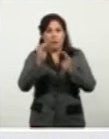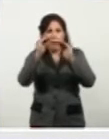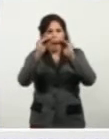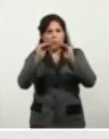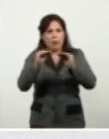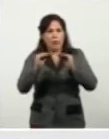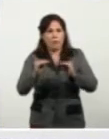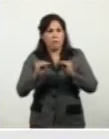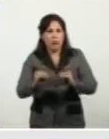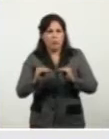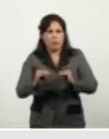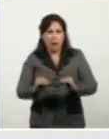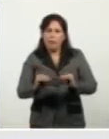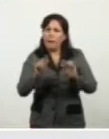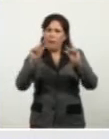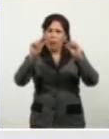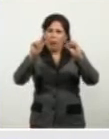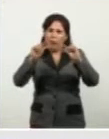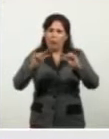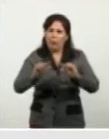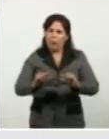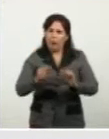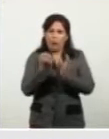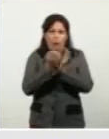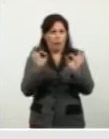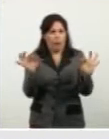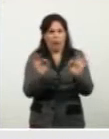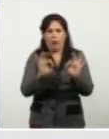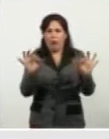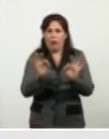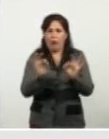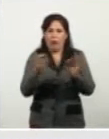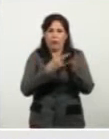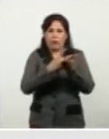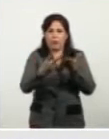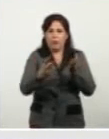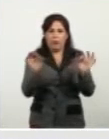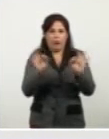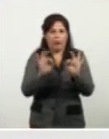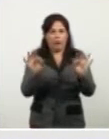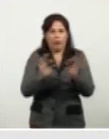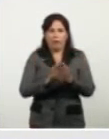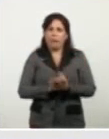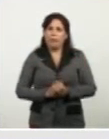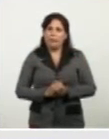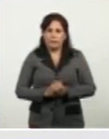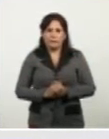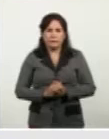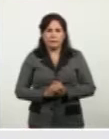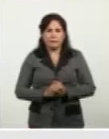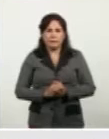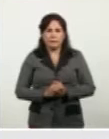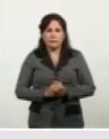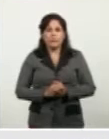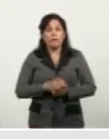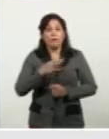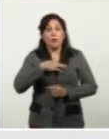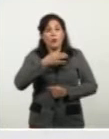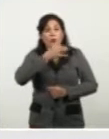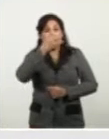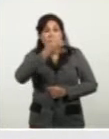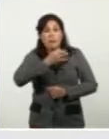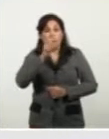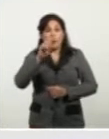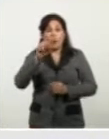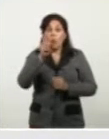has a value, not only the value of acknowledging the effort of all these territories, but also